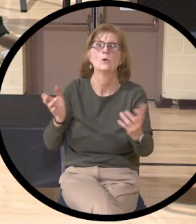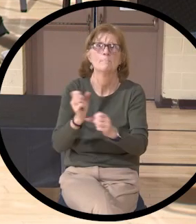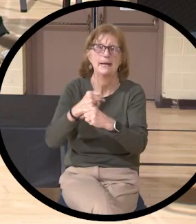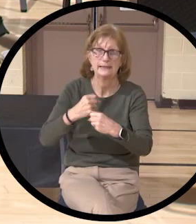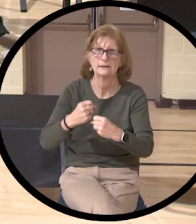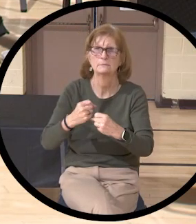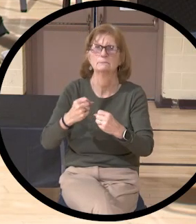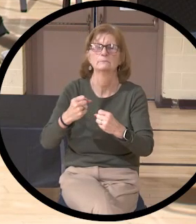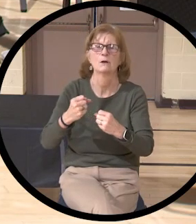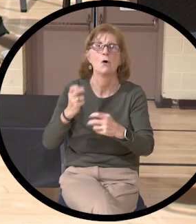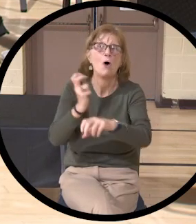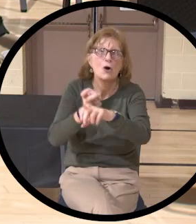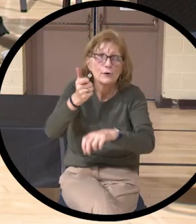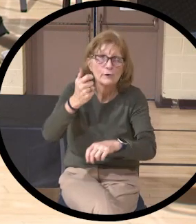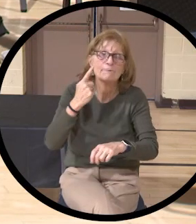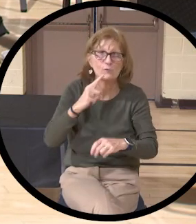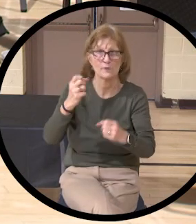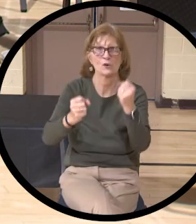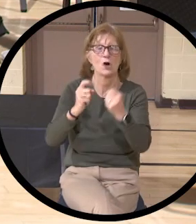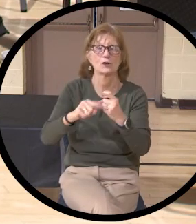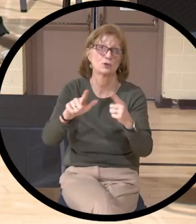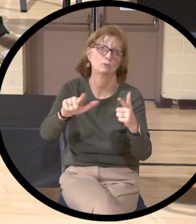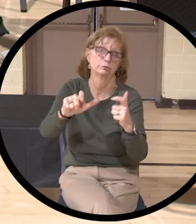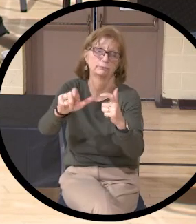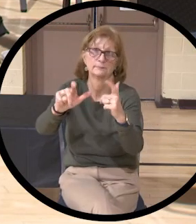and, up compliance, we hope.